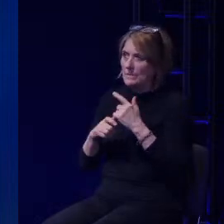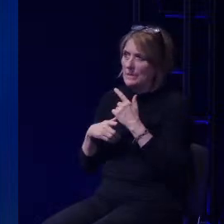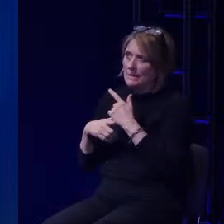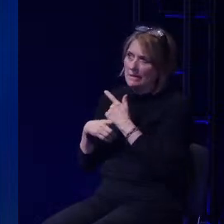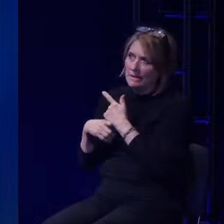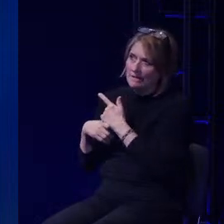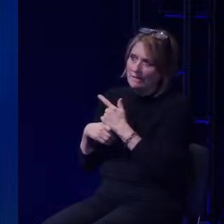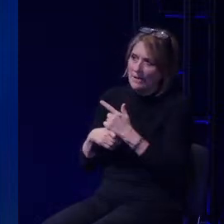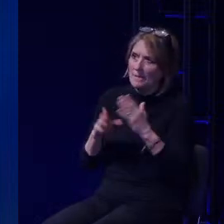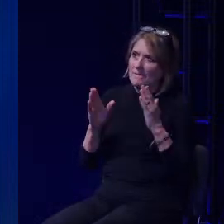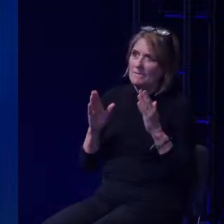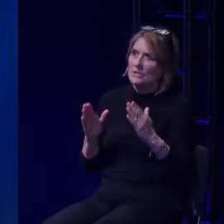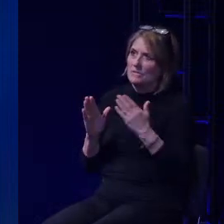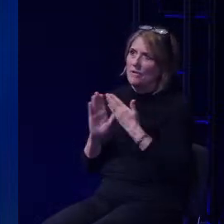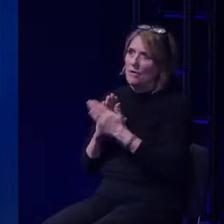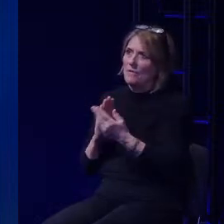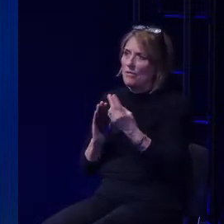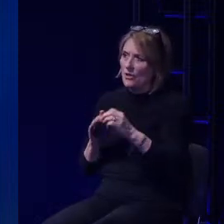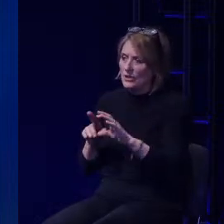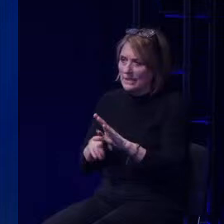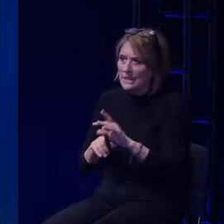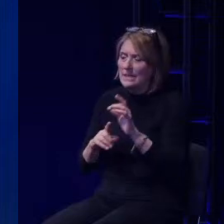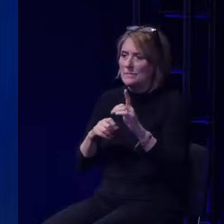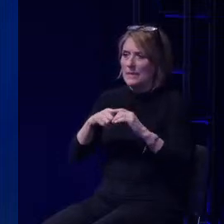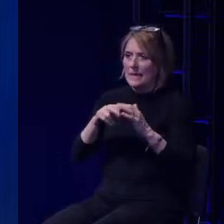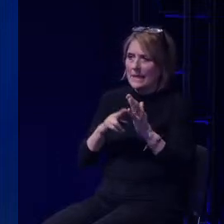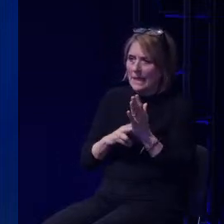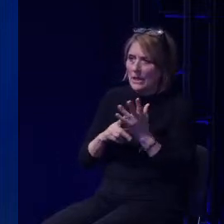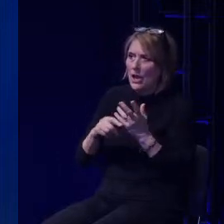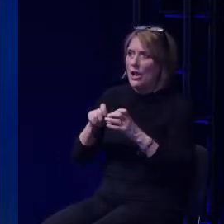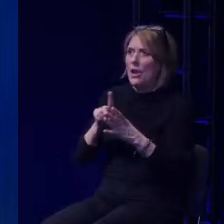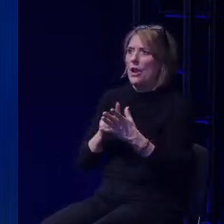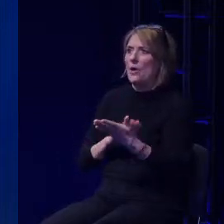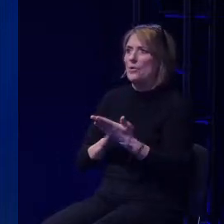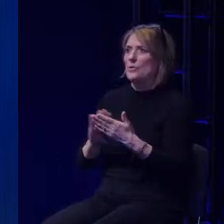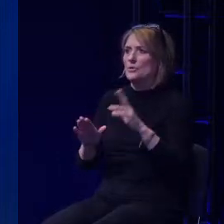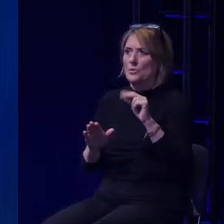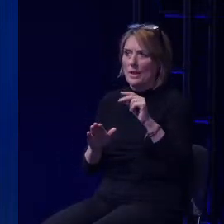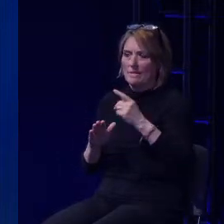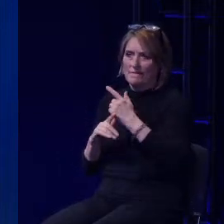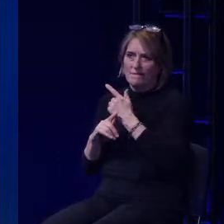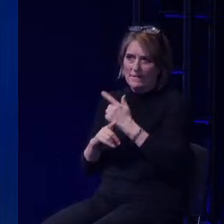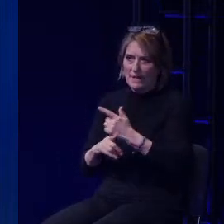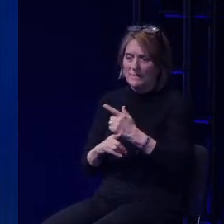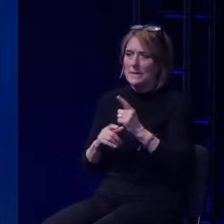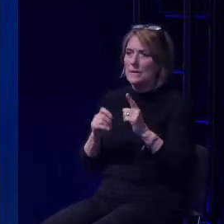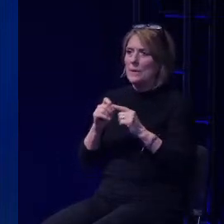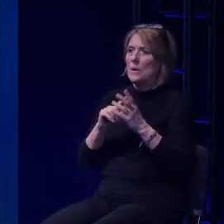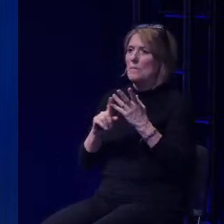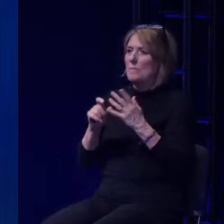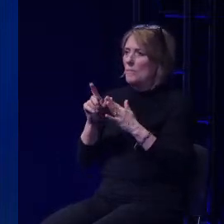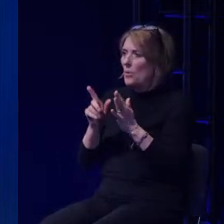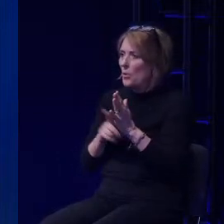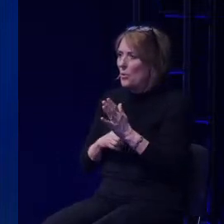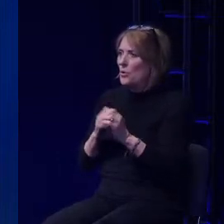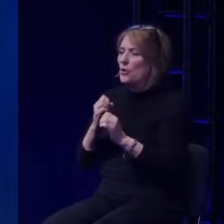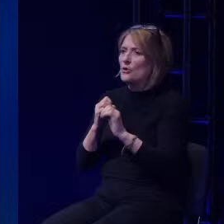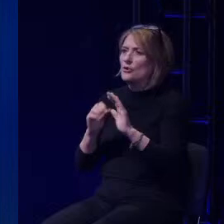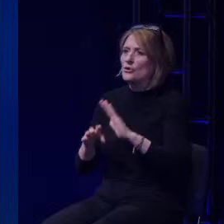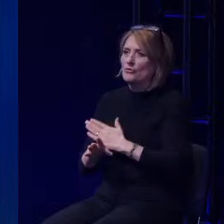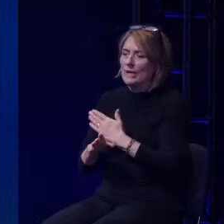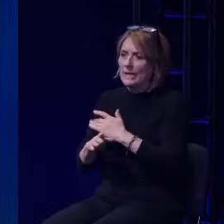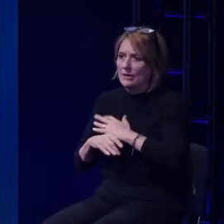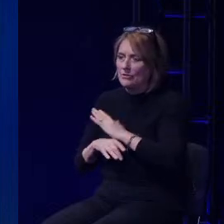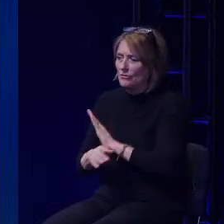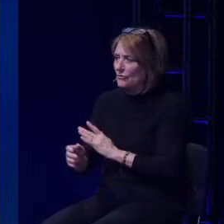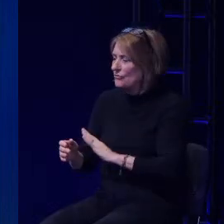years, collaborating with directors such as Ken Loach, 12 films in all, I won't list them all. Paul Greengrass on films such as United